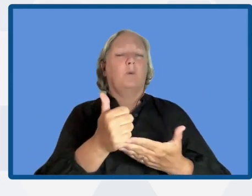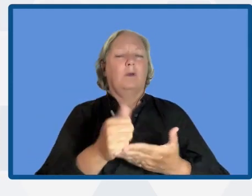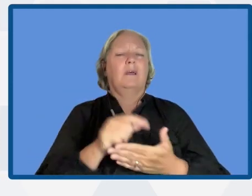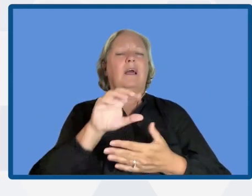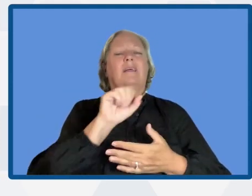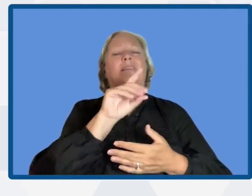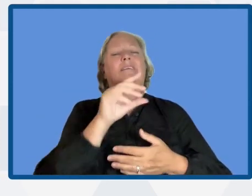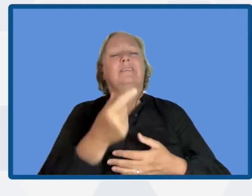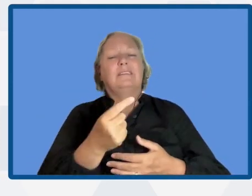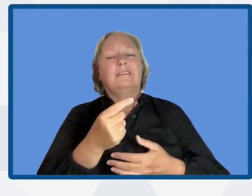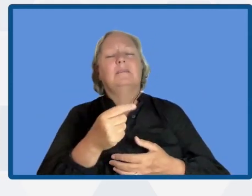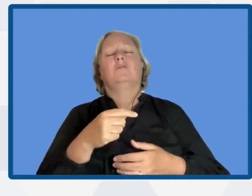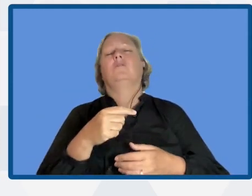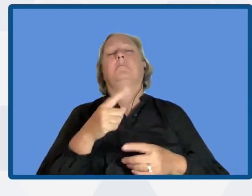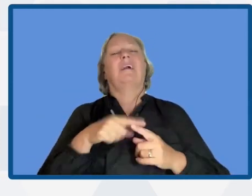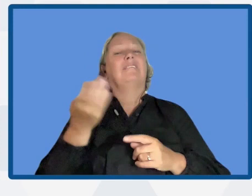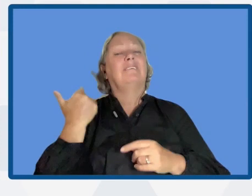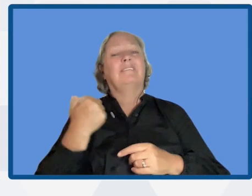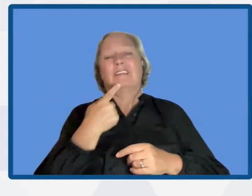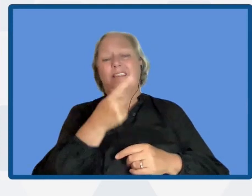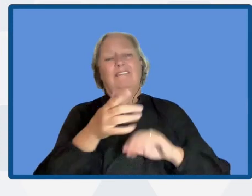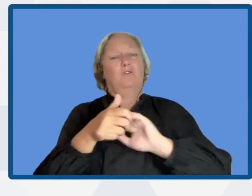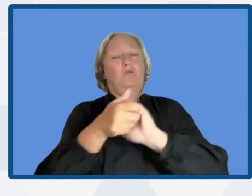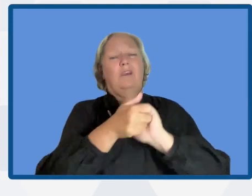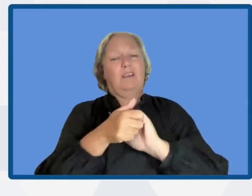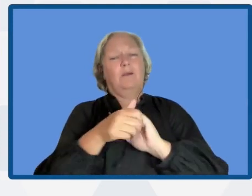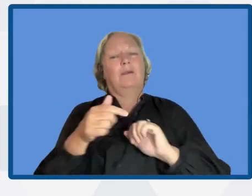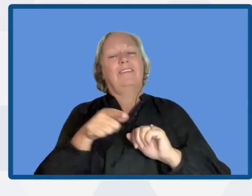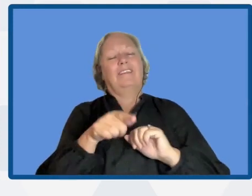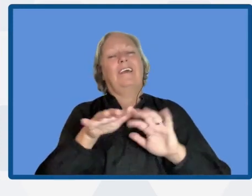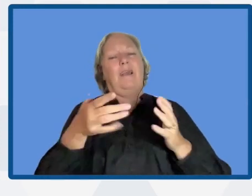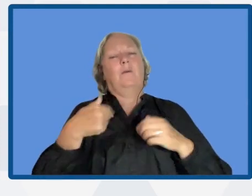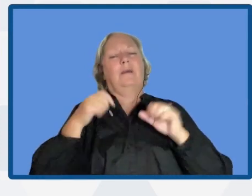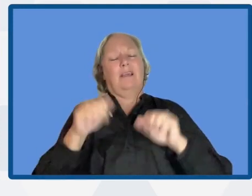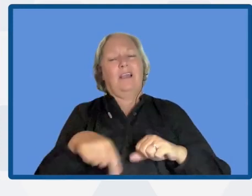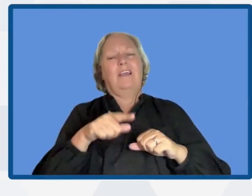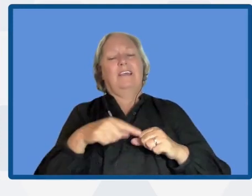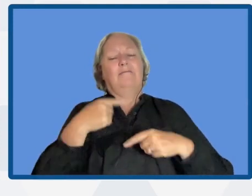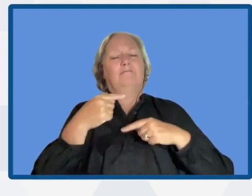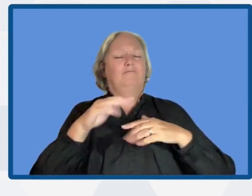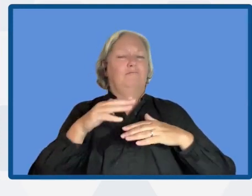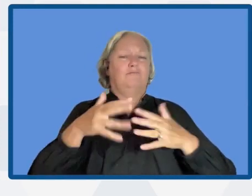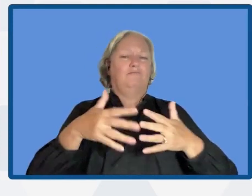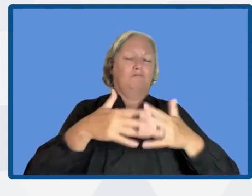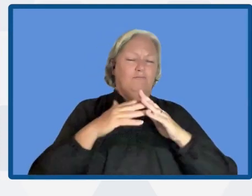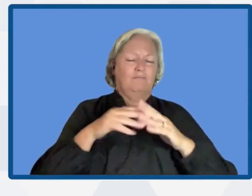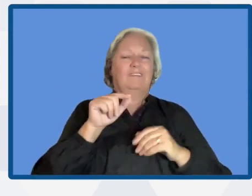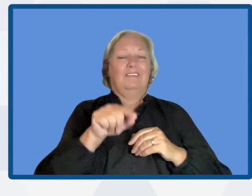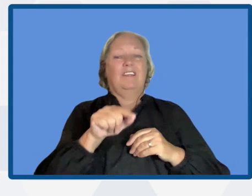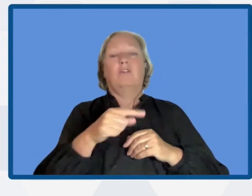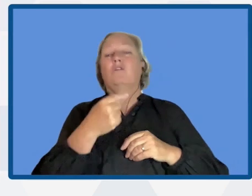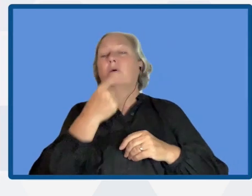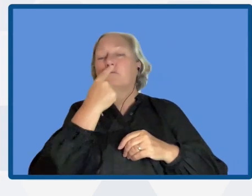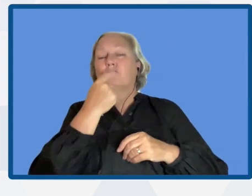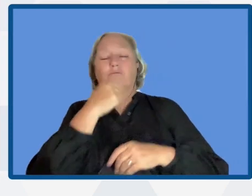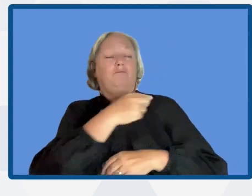SETA Association, and that's how we are able to implement this system in the Andes through the Red Cross, among other organizations.